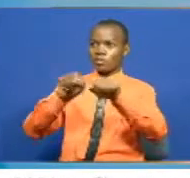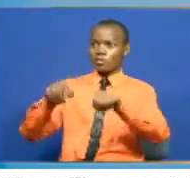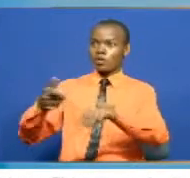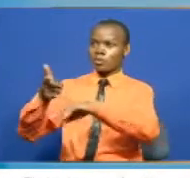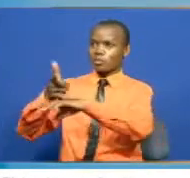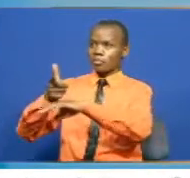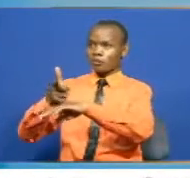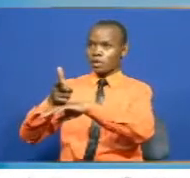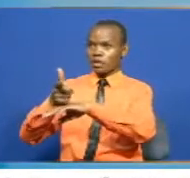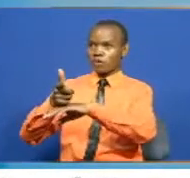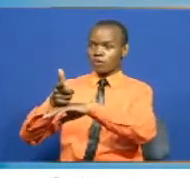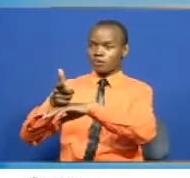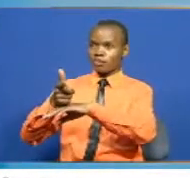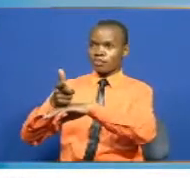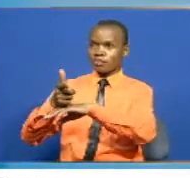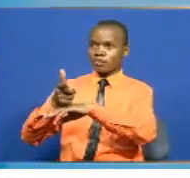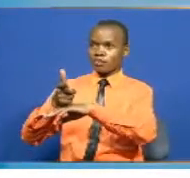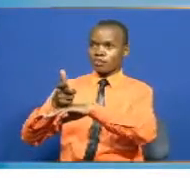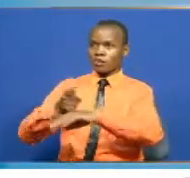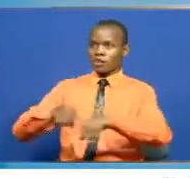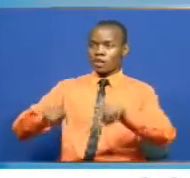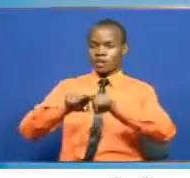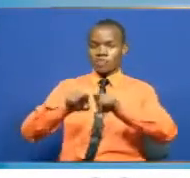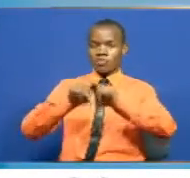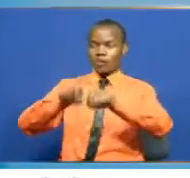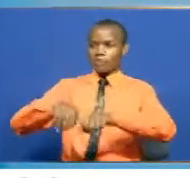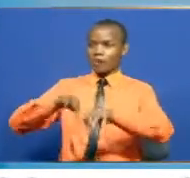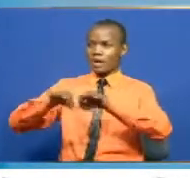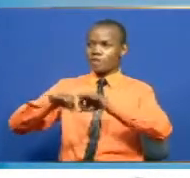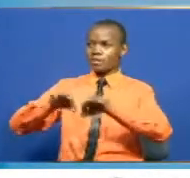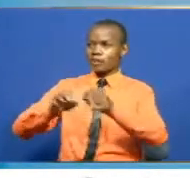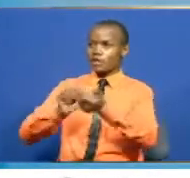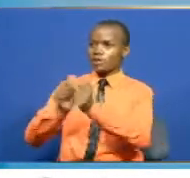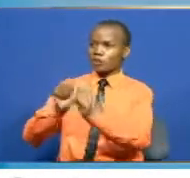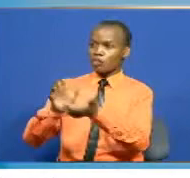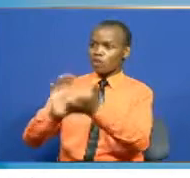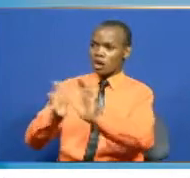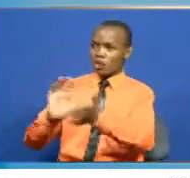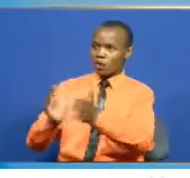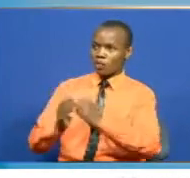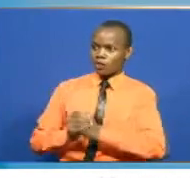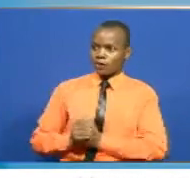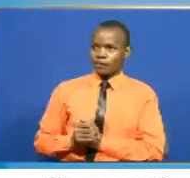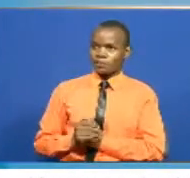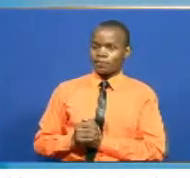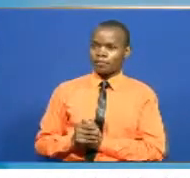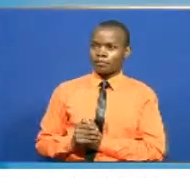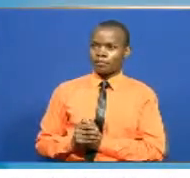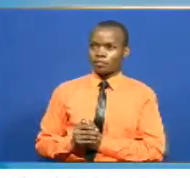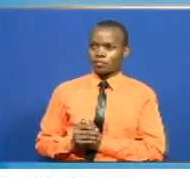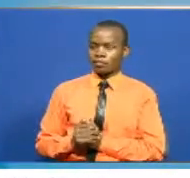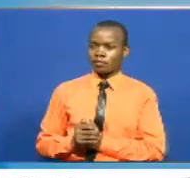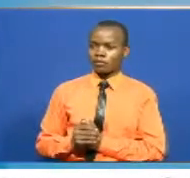video, and breakdowns of games. So you see,